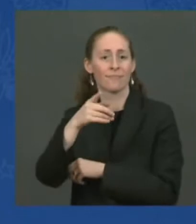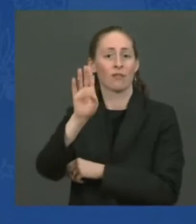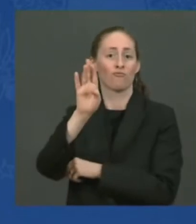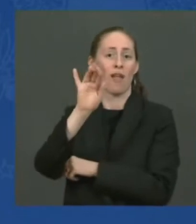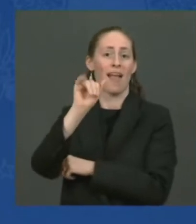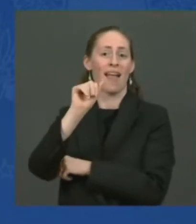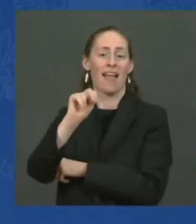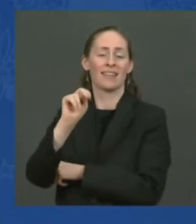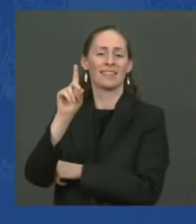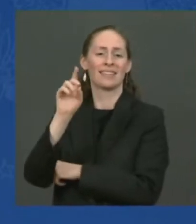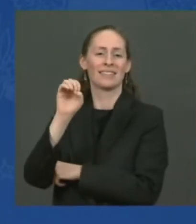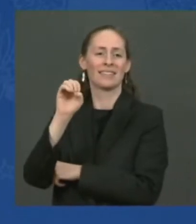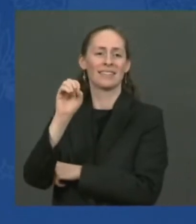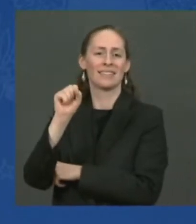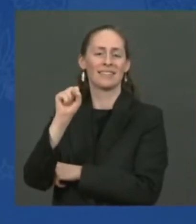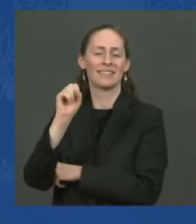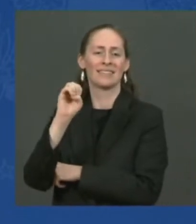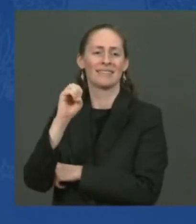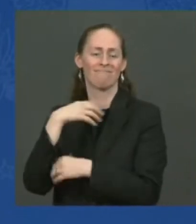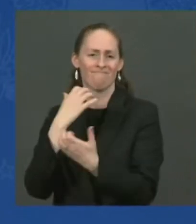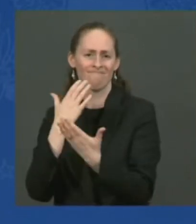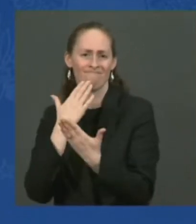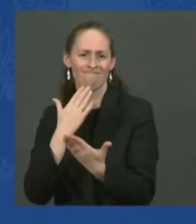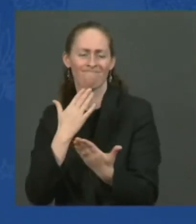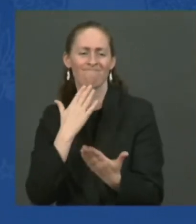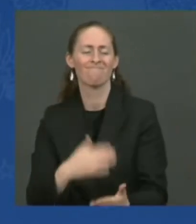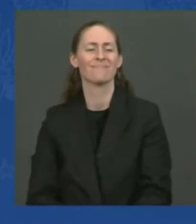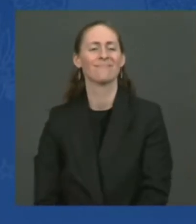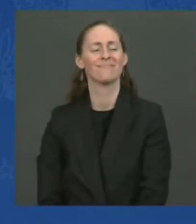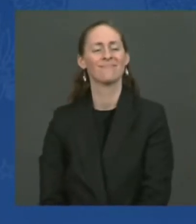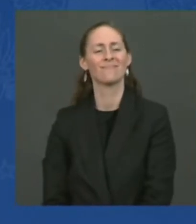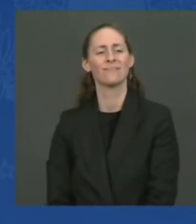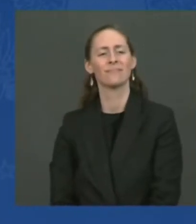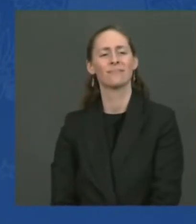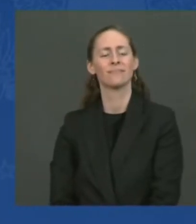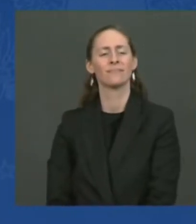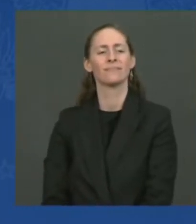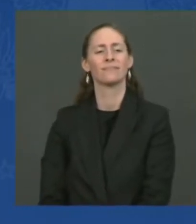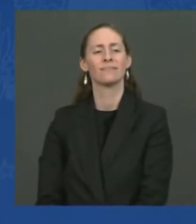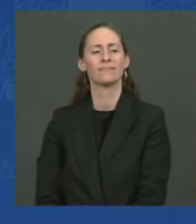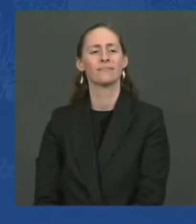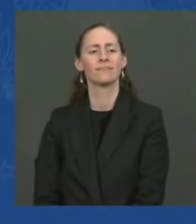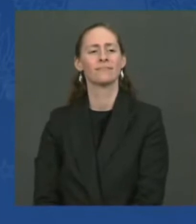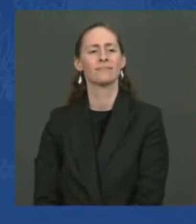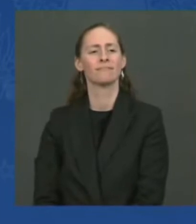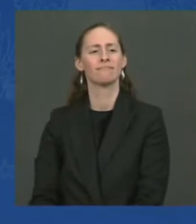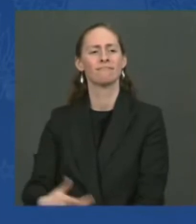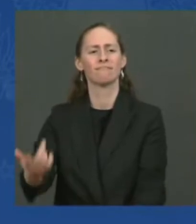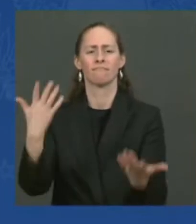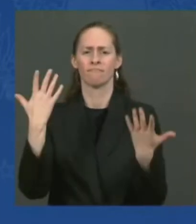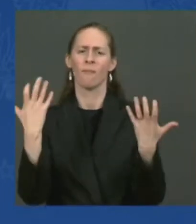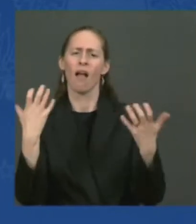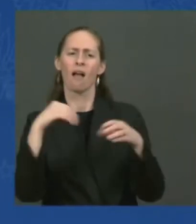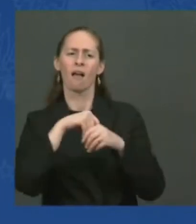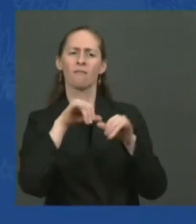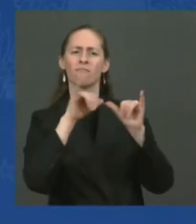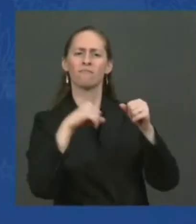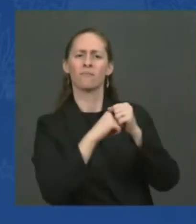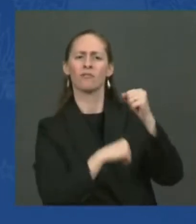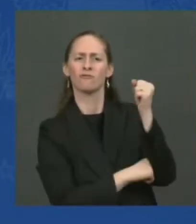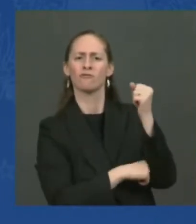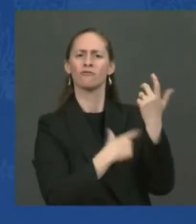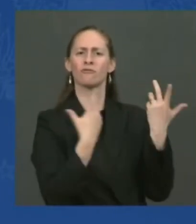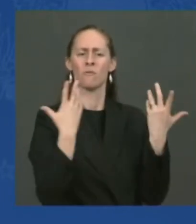every Congress in modern times has proposed major infrastructure improvements. They all have. By